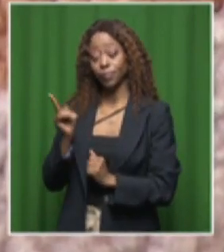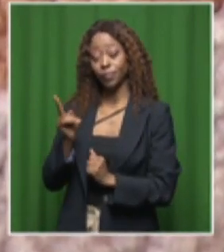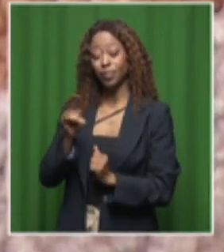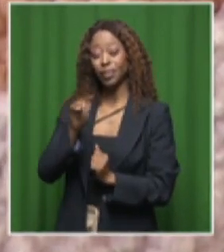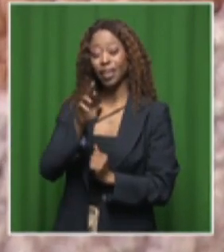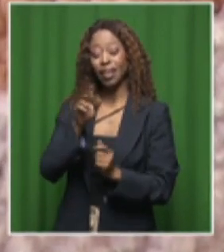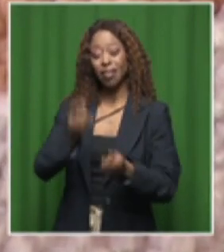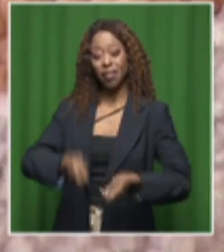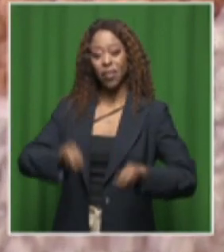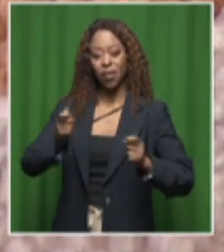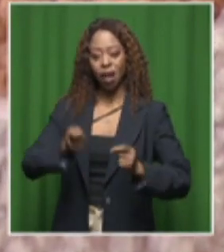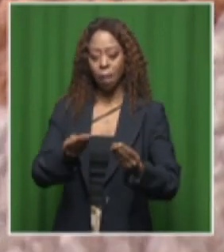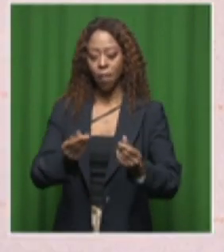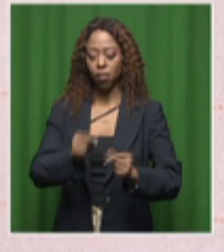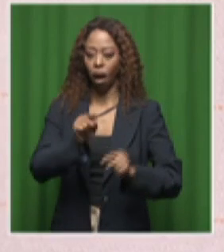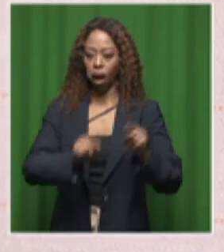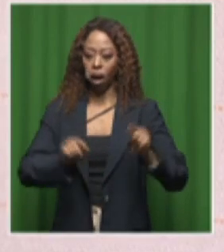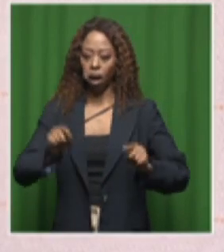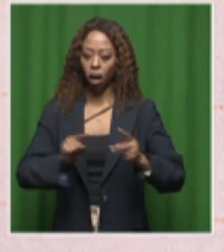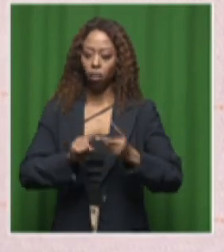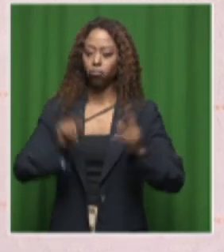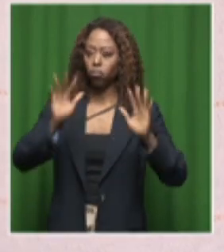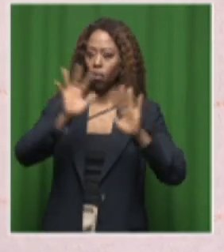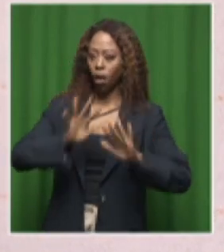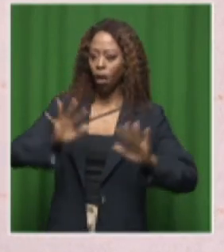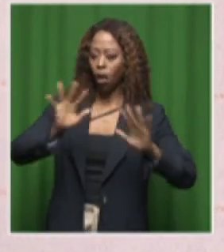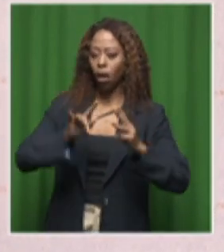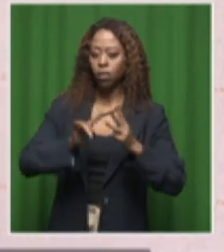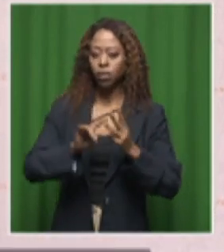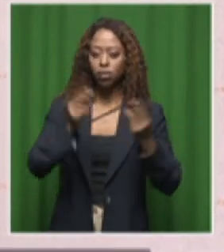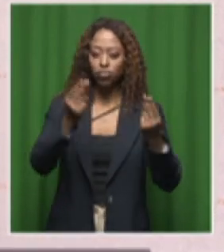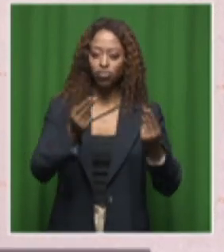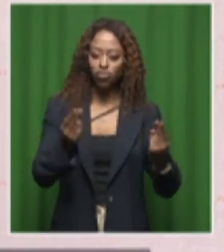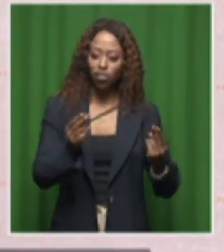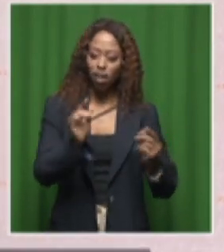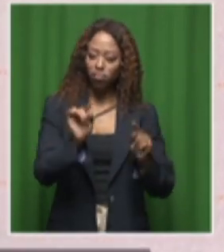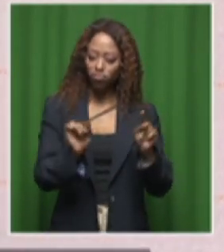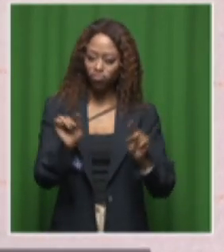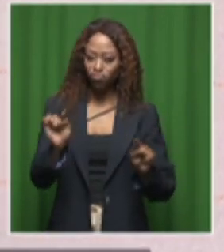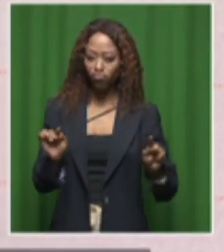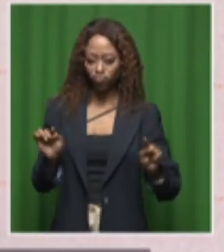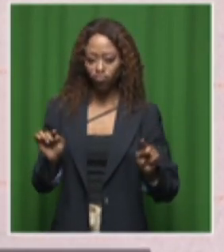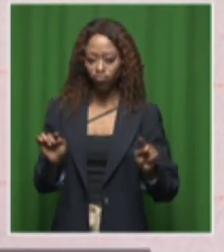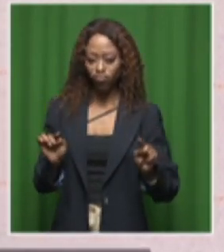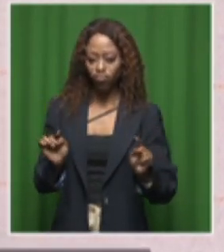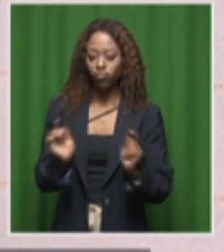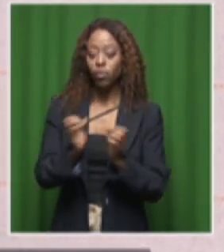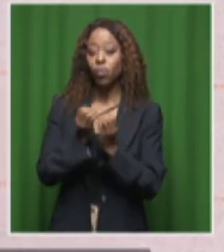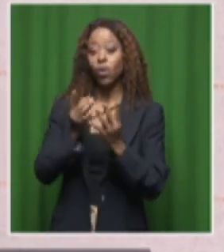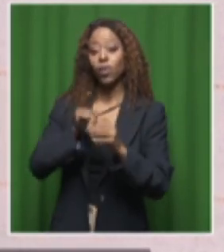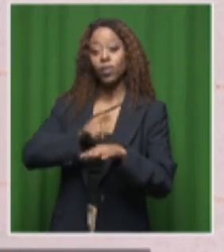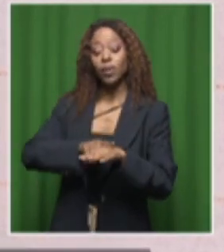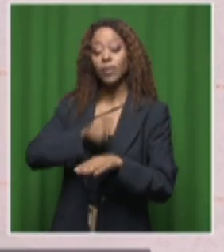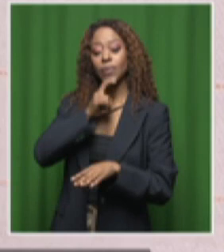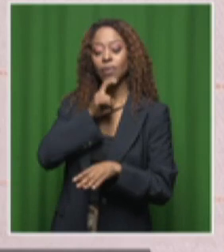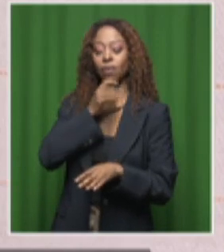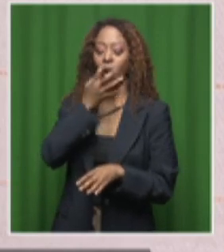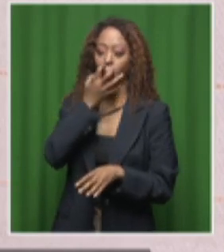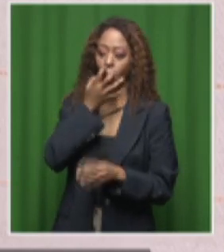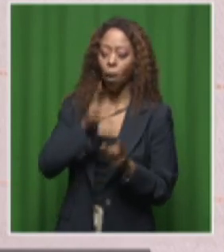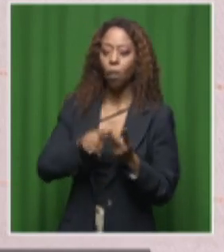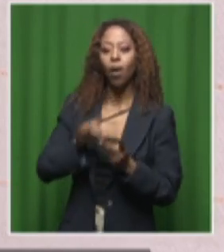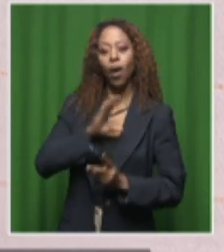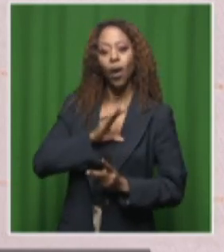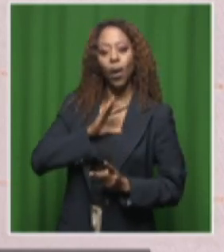in a variety of materials, colors, and patterns. They are commonly used to add warmth,